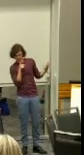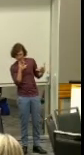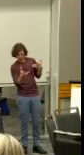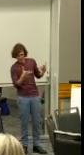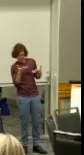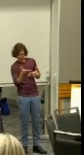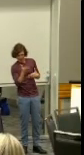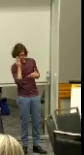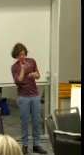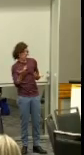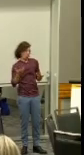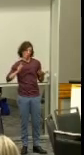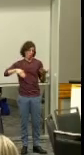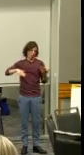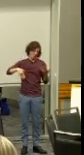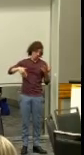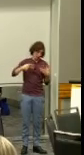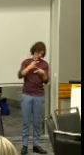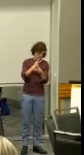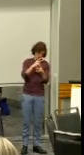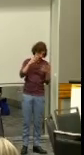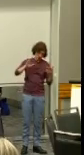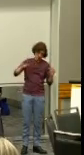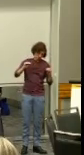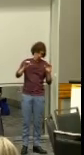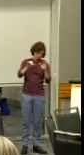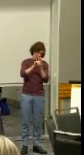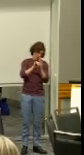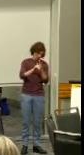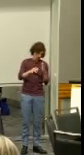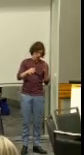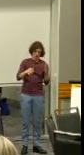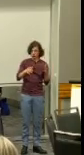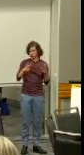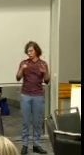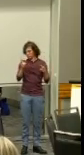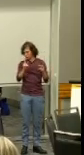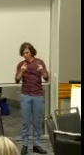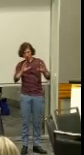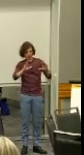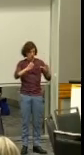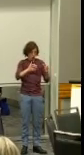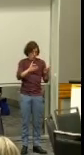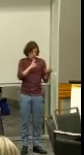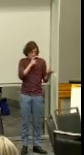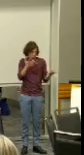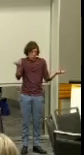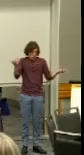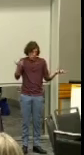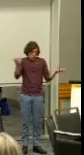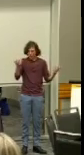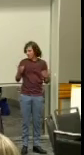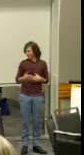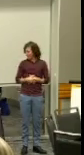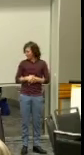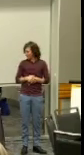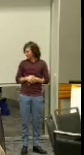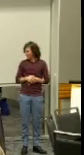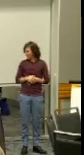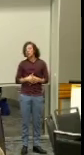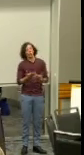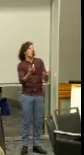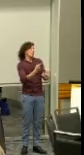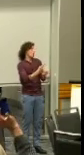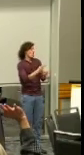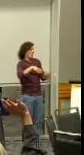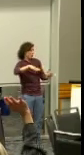haven't hasn't been any identification of like what population or people will be renting those spaces, right? Not